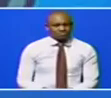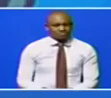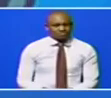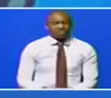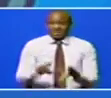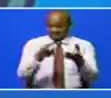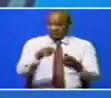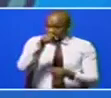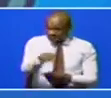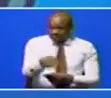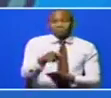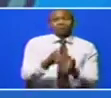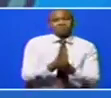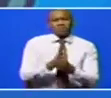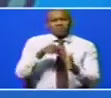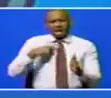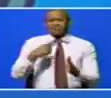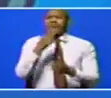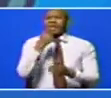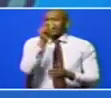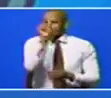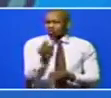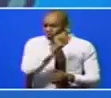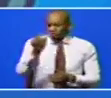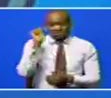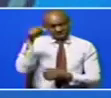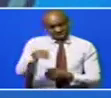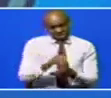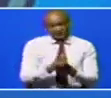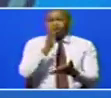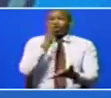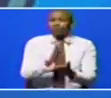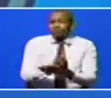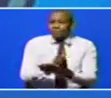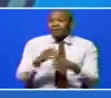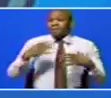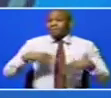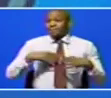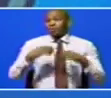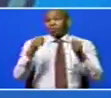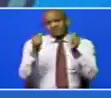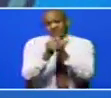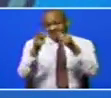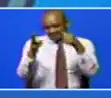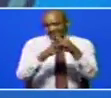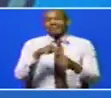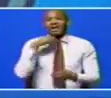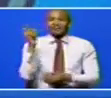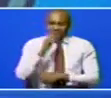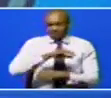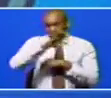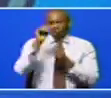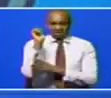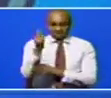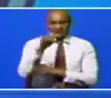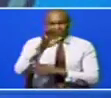Hapa jijini mapema hii leo, shirika la msalaba mwekundu humu nchini limedhibitisha kuwa watu 17 wamefariki kote nchini